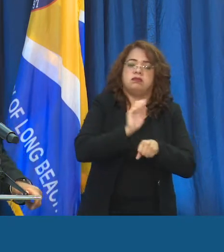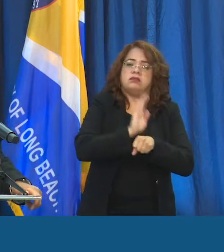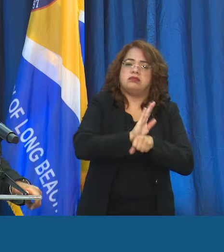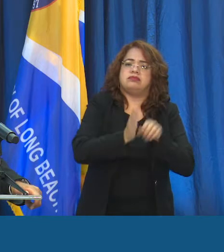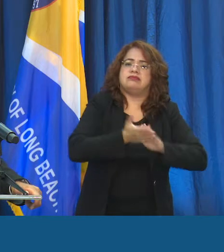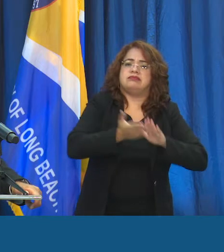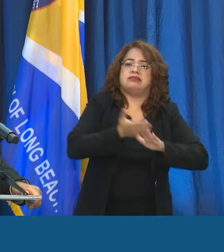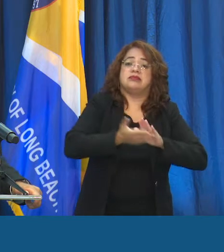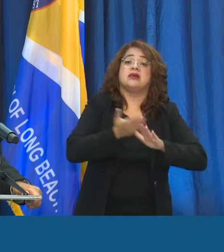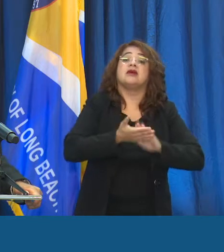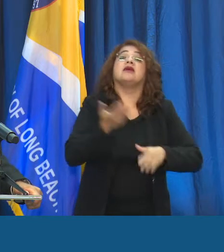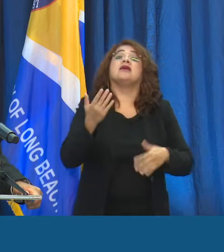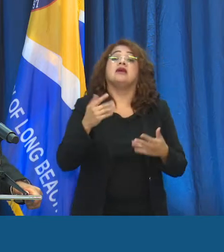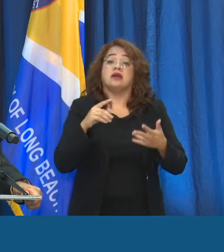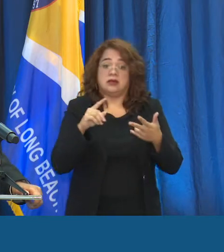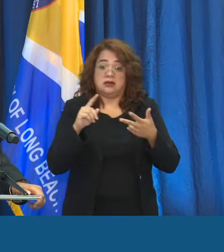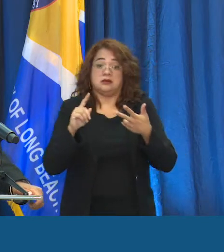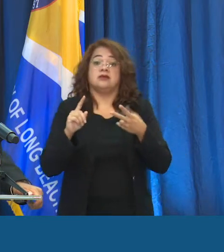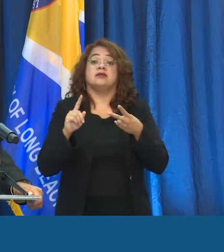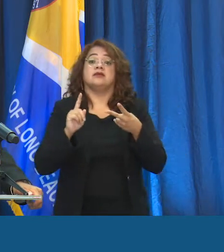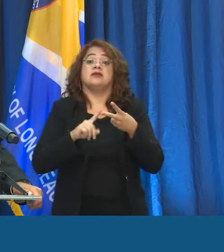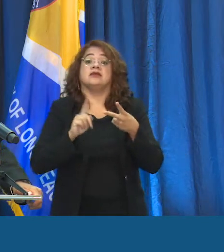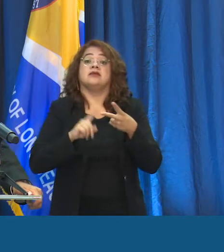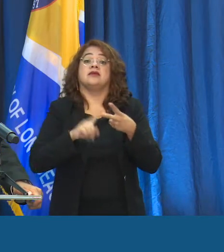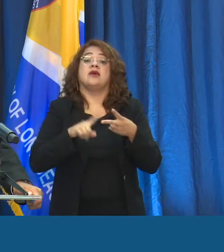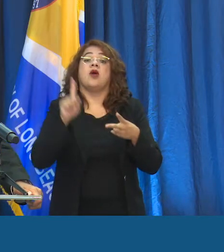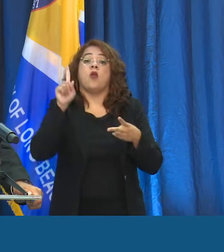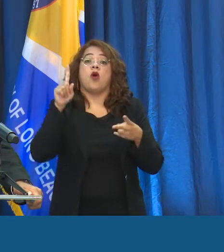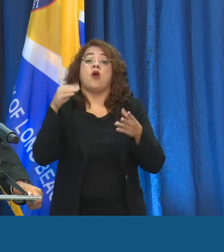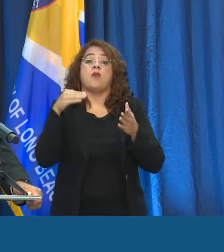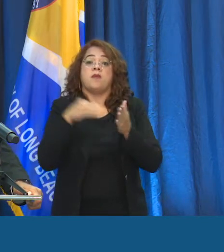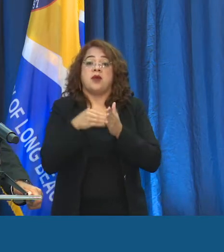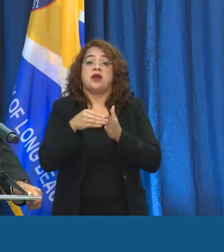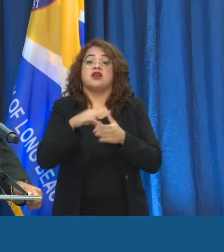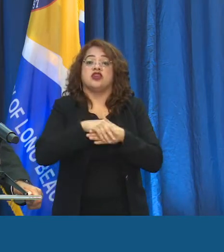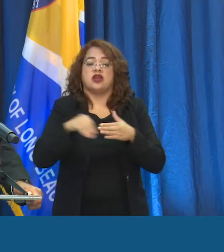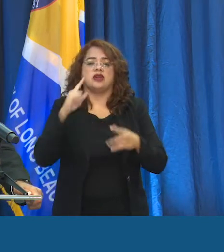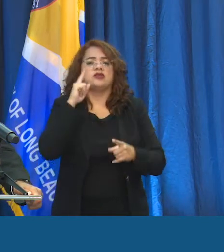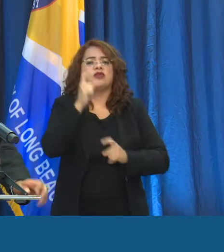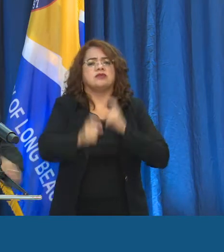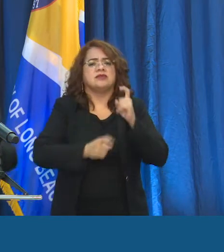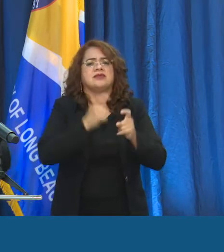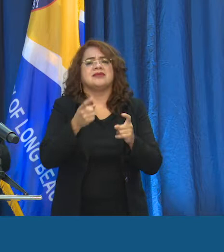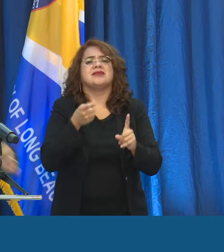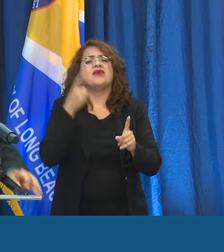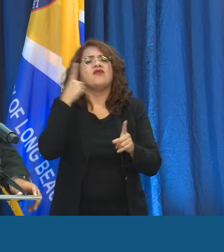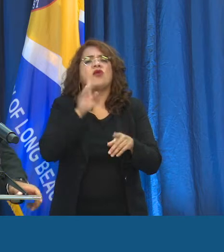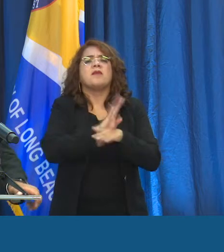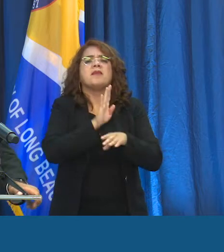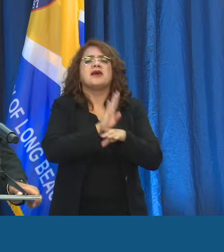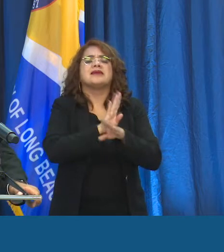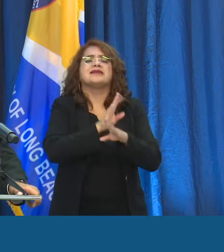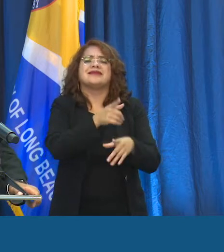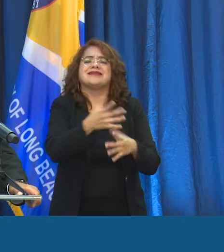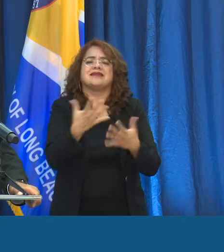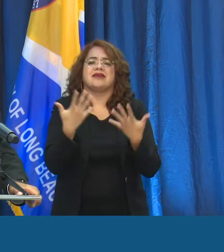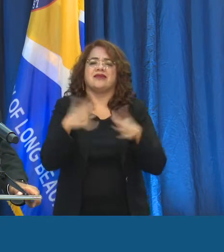assist any and every business that was affected by vandalism the night of May 31st. That's also included and has been supported by the City